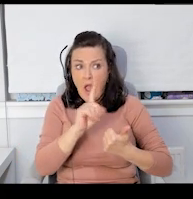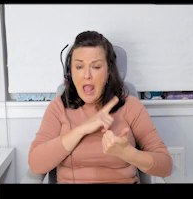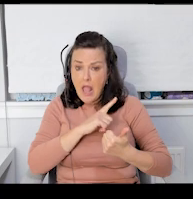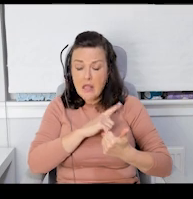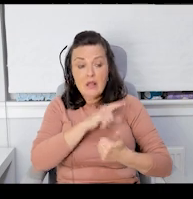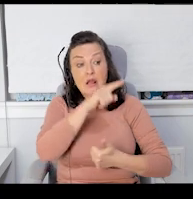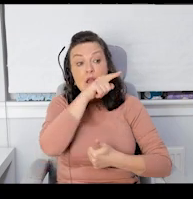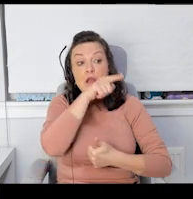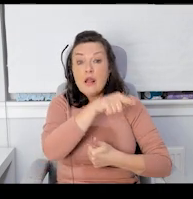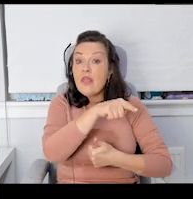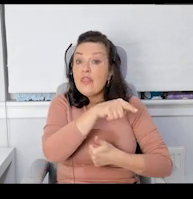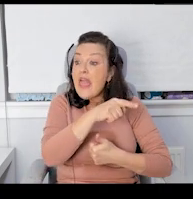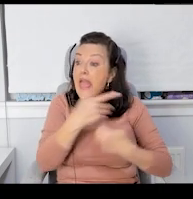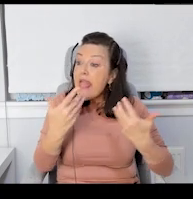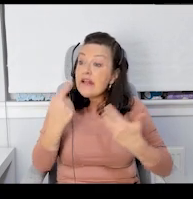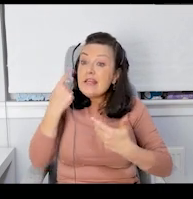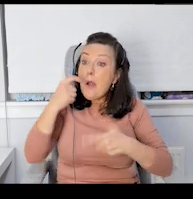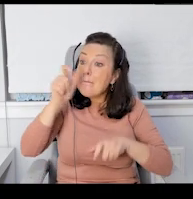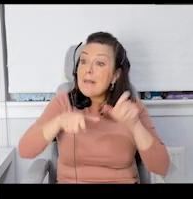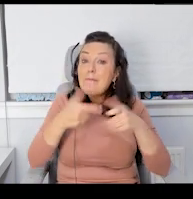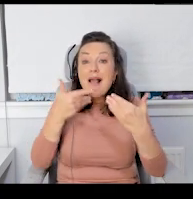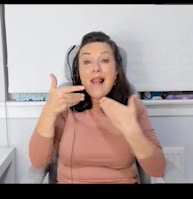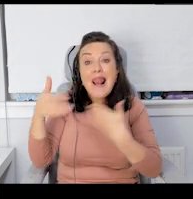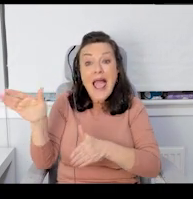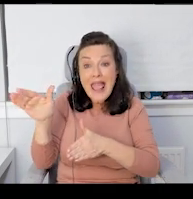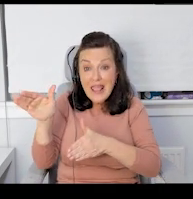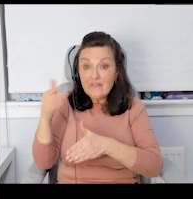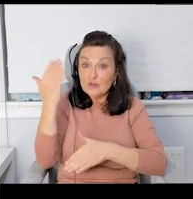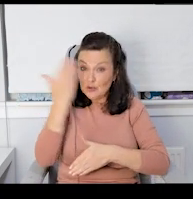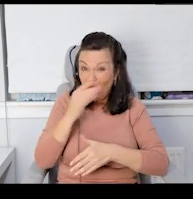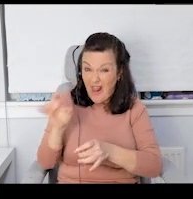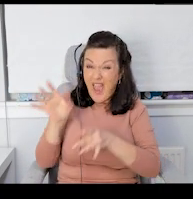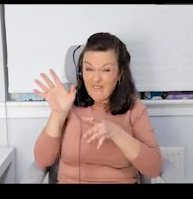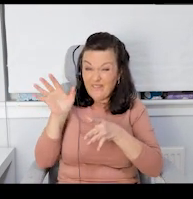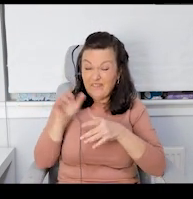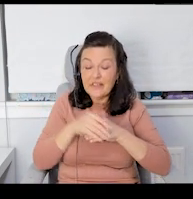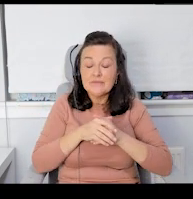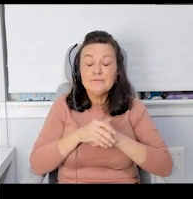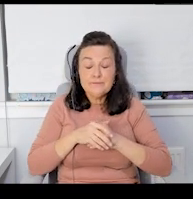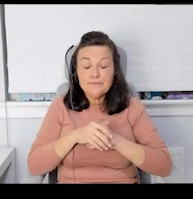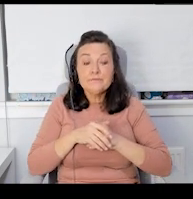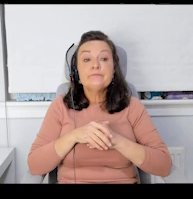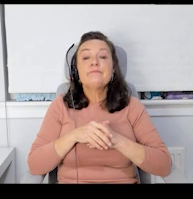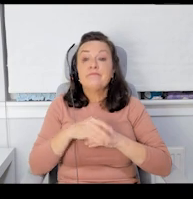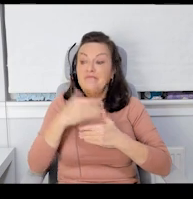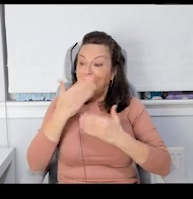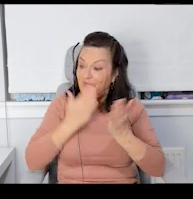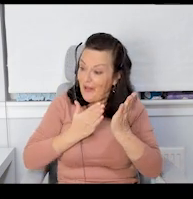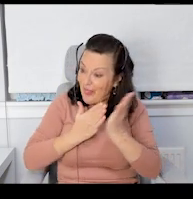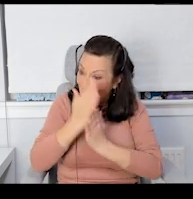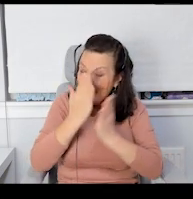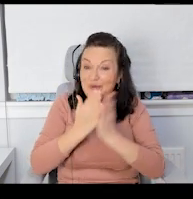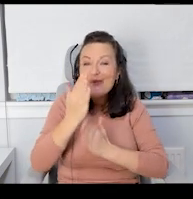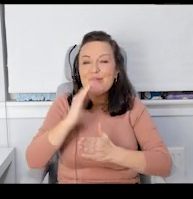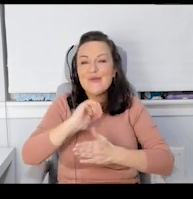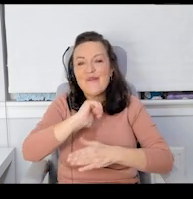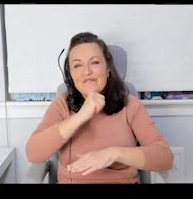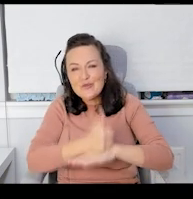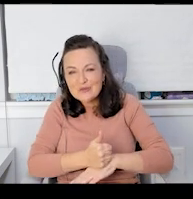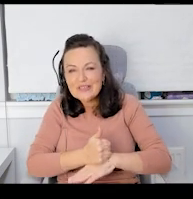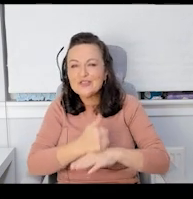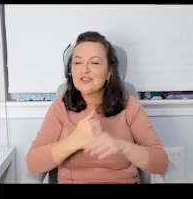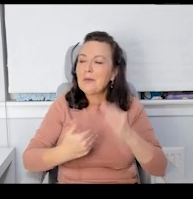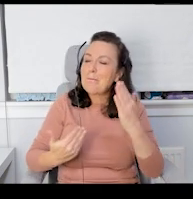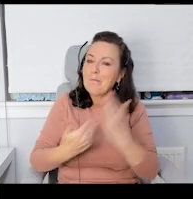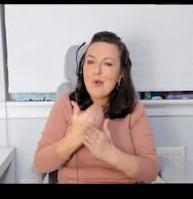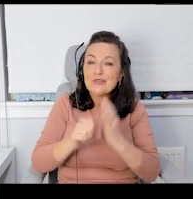leave us, who then come back. We've had a meeting, the professionals event just in school today. We over 30 professionals in, of